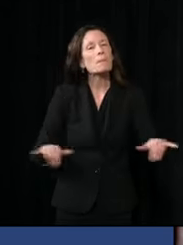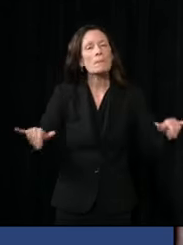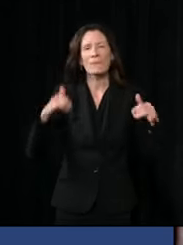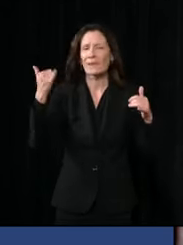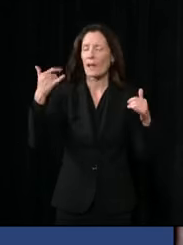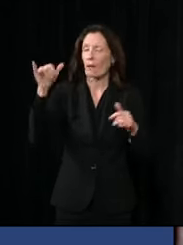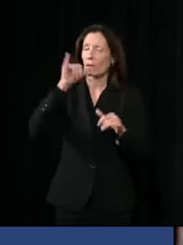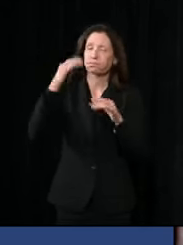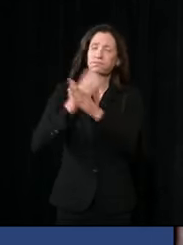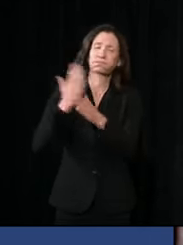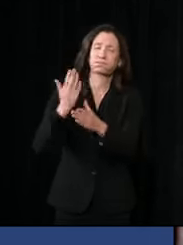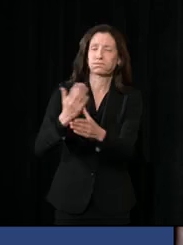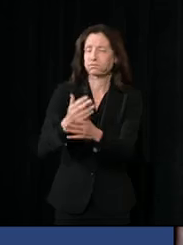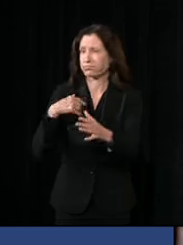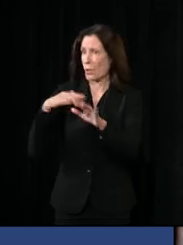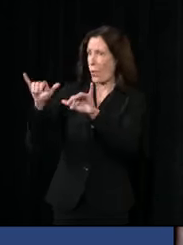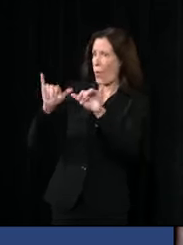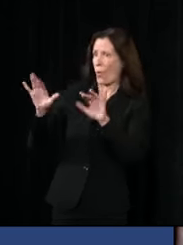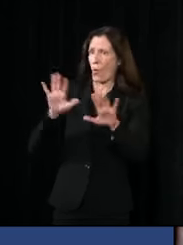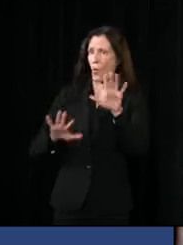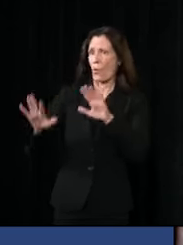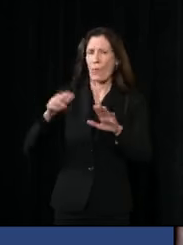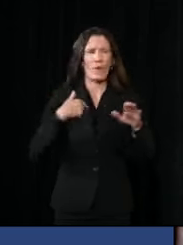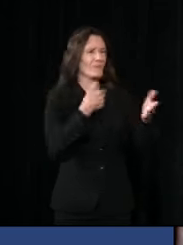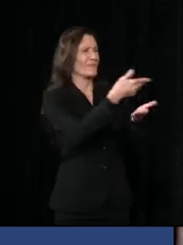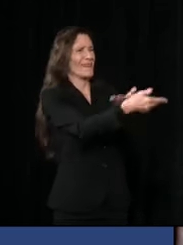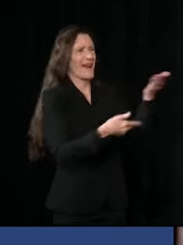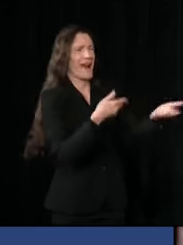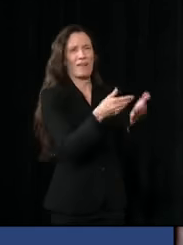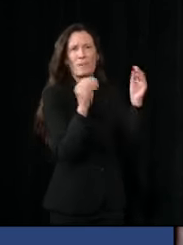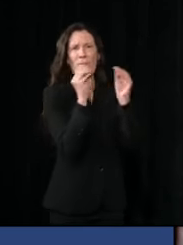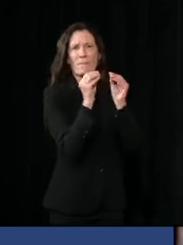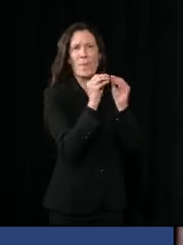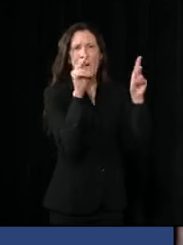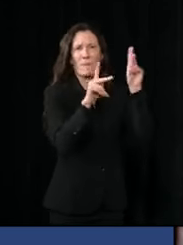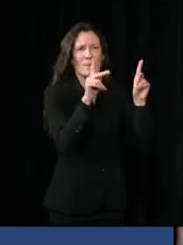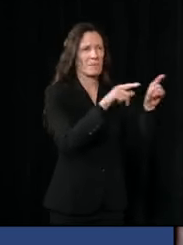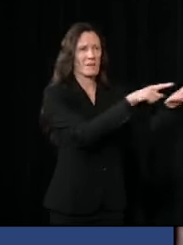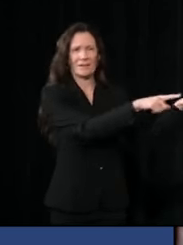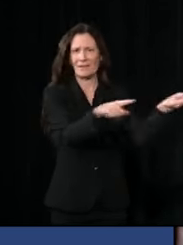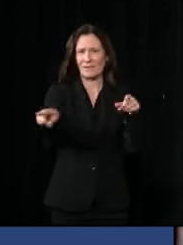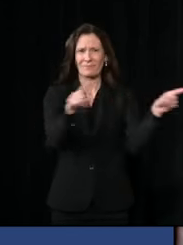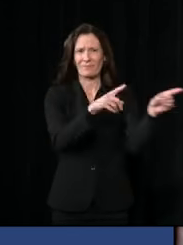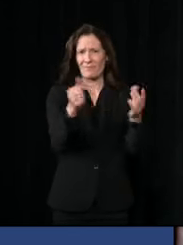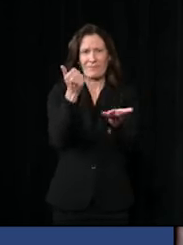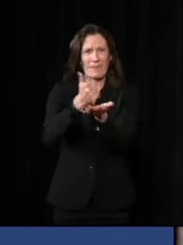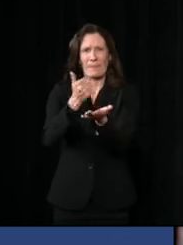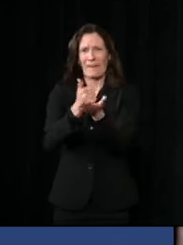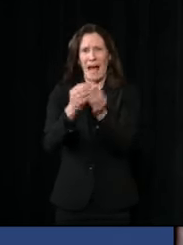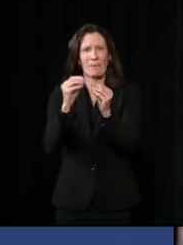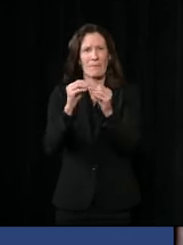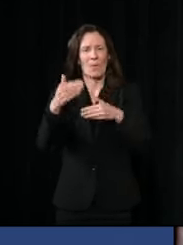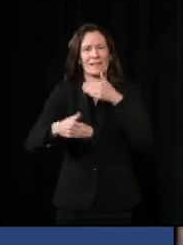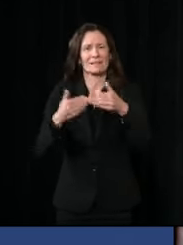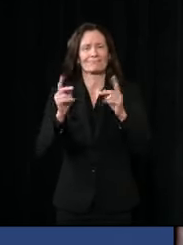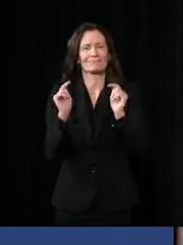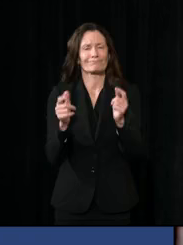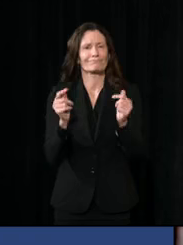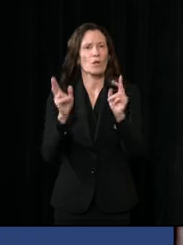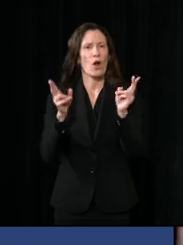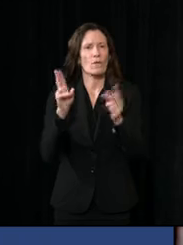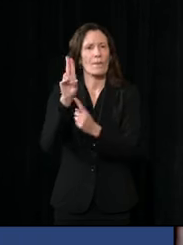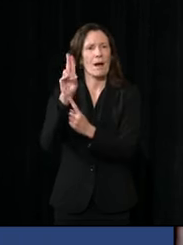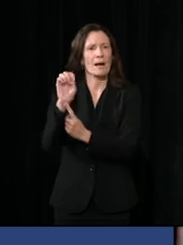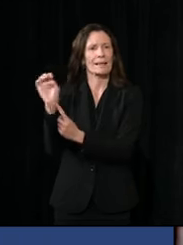calls. We're using new technology to get through phone calls. And soon business owners and freelancers who have never